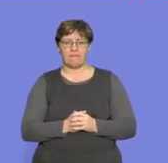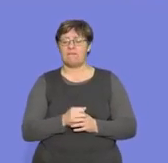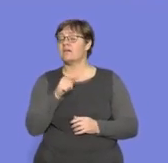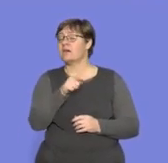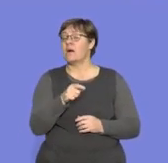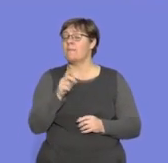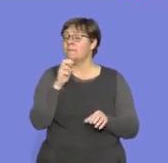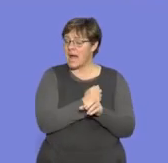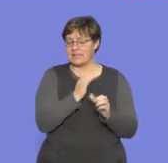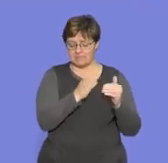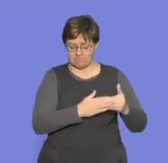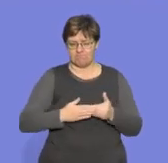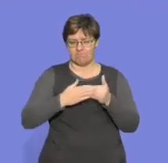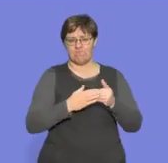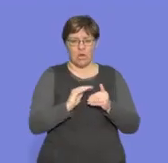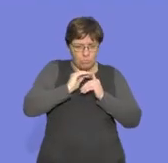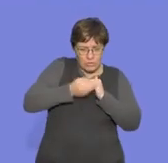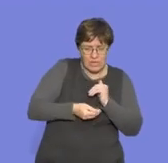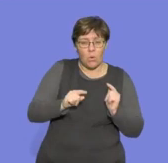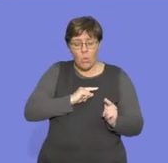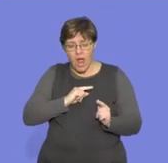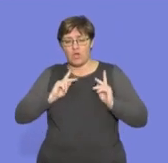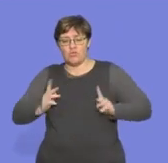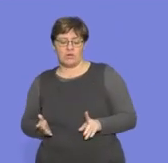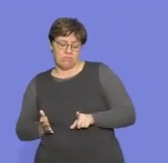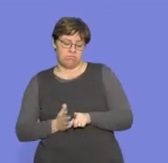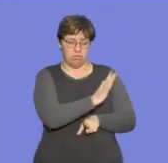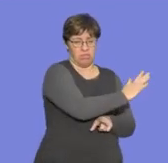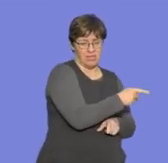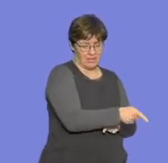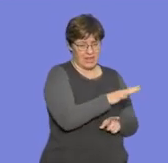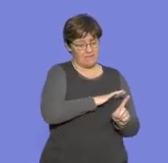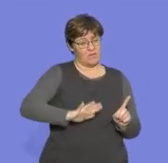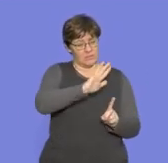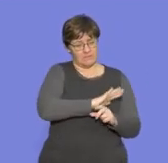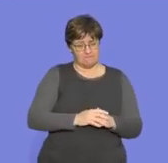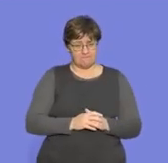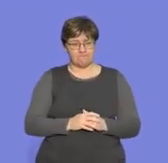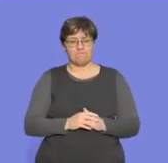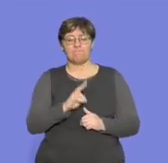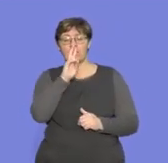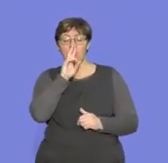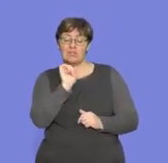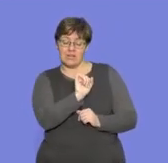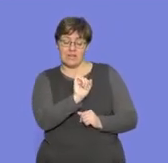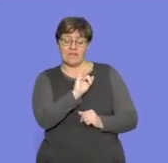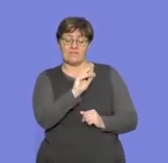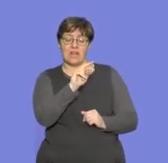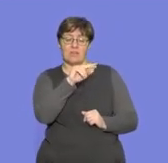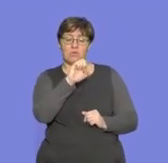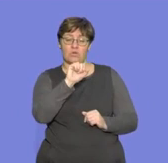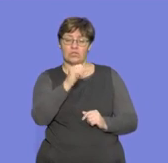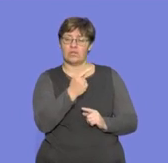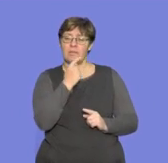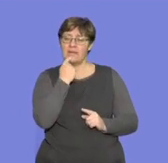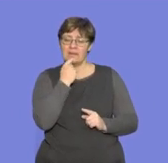be human threat cared for in and that conserved environment. because of human threat So in if that we look at the environment. fynbos, the fynbos So is if we look at this the fynbos, area the that's fynbos indicated here is this along the